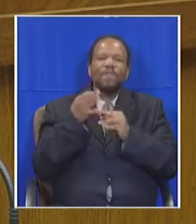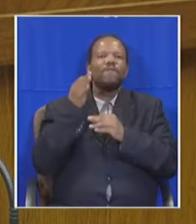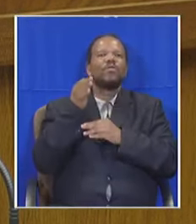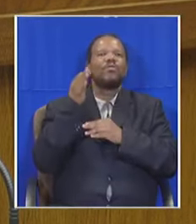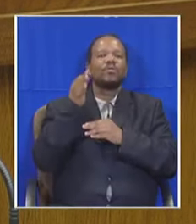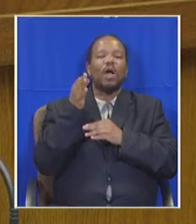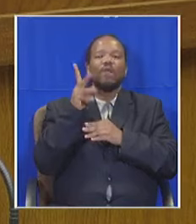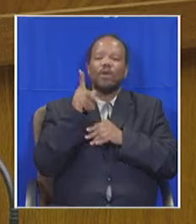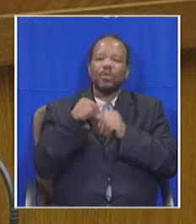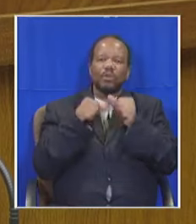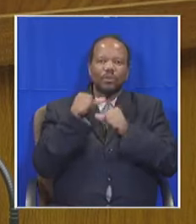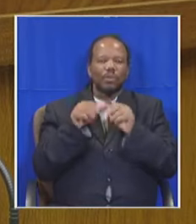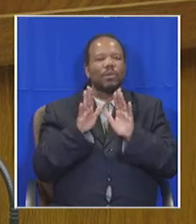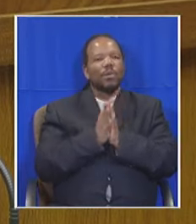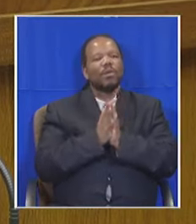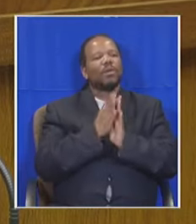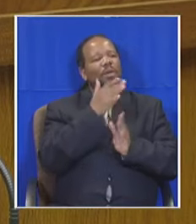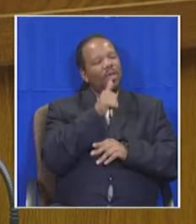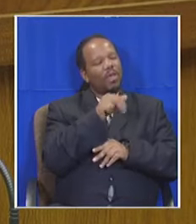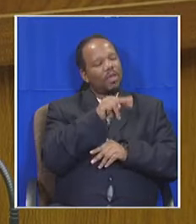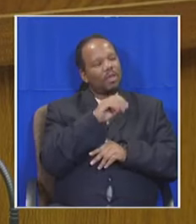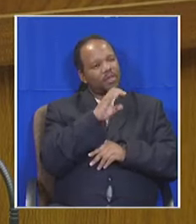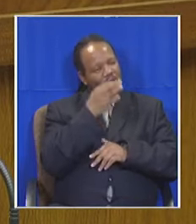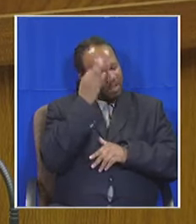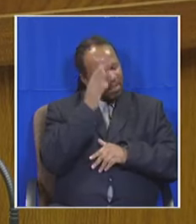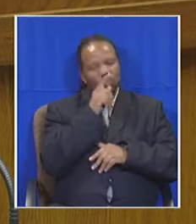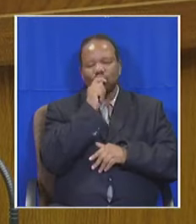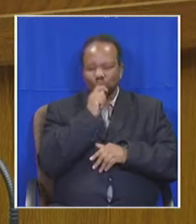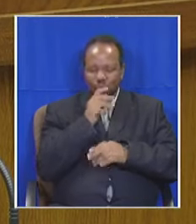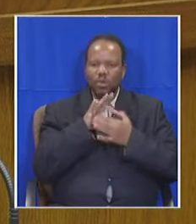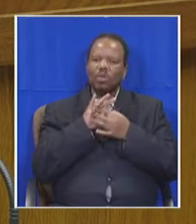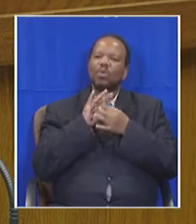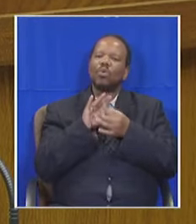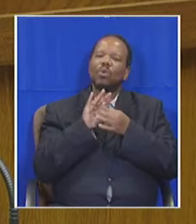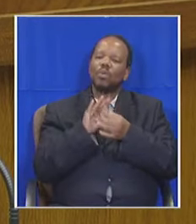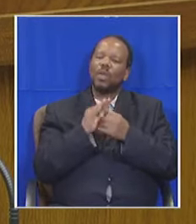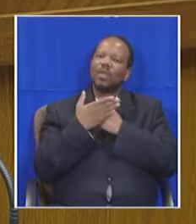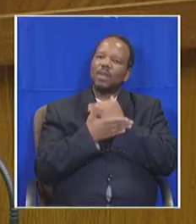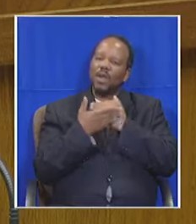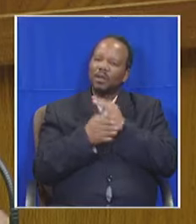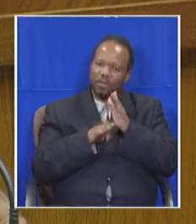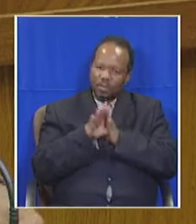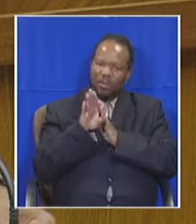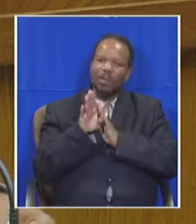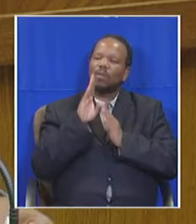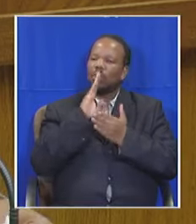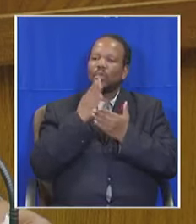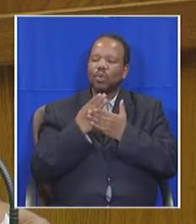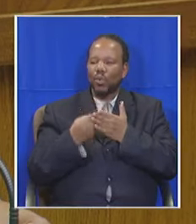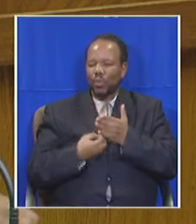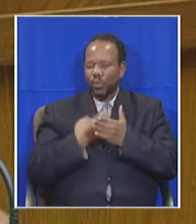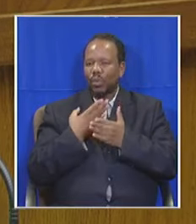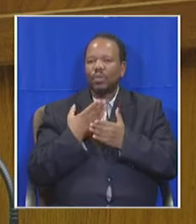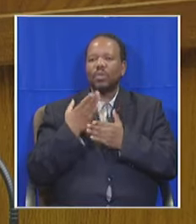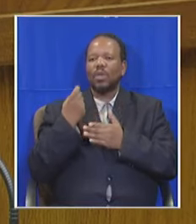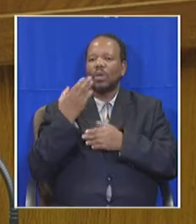come. The ANC-led government is committed in moving this country forward, in making sure that young people, including young people with